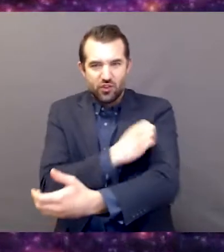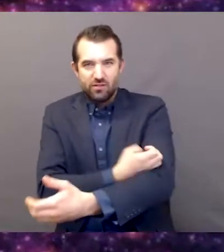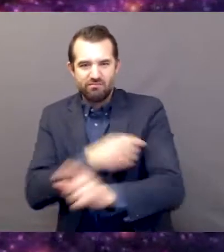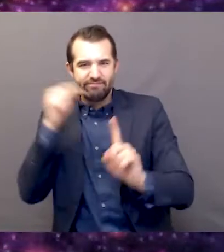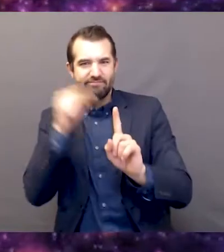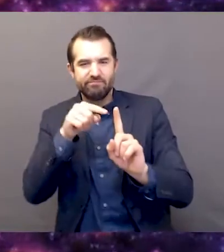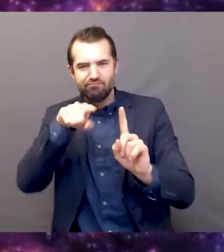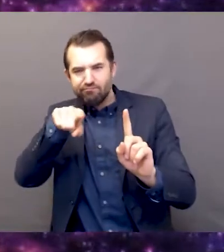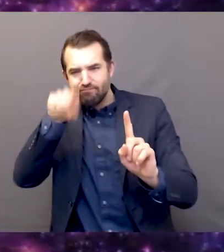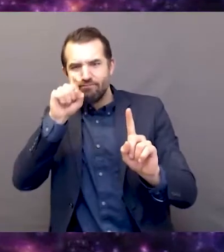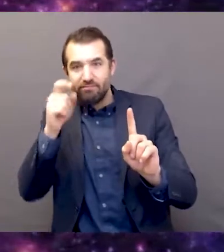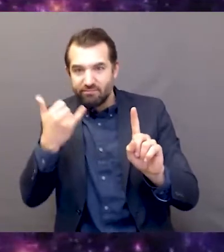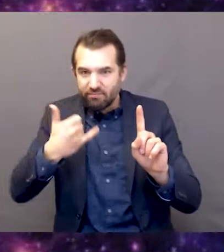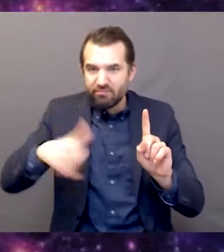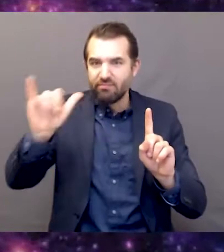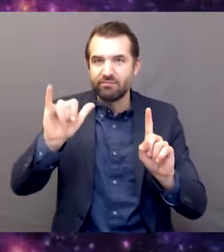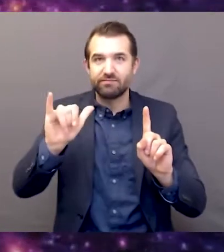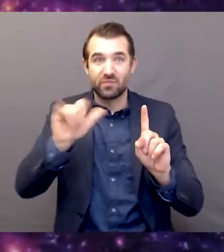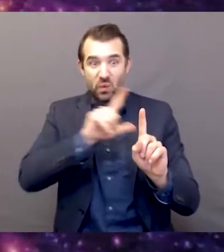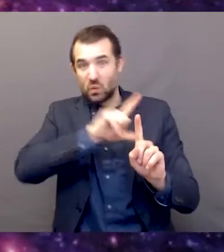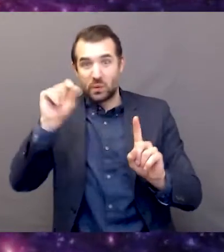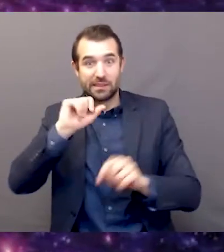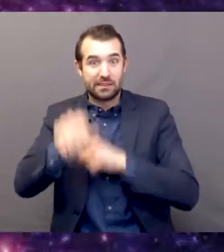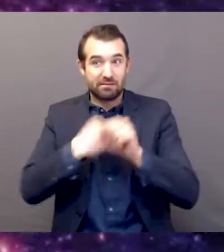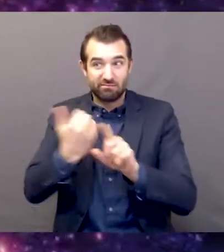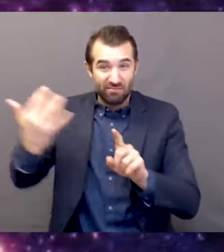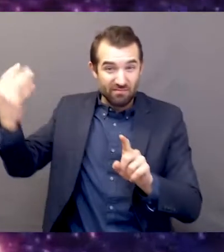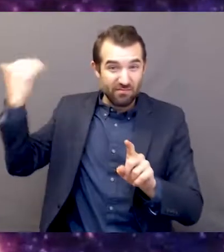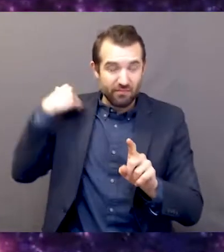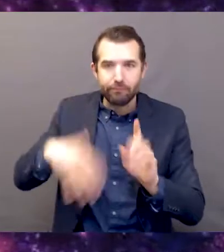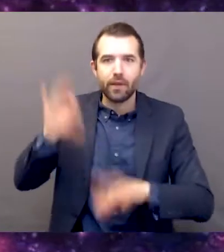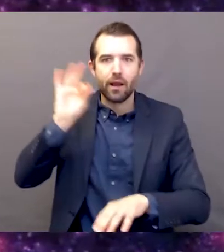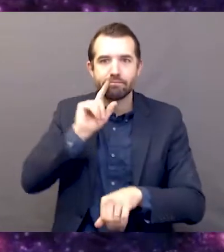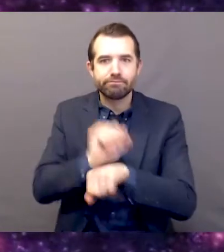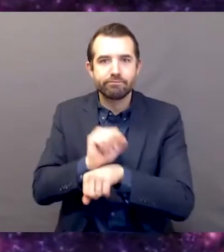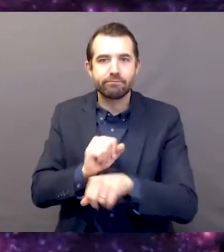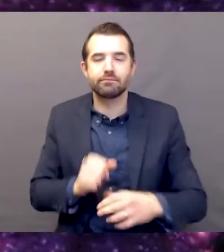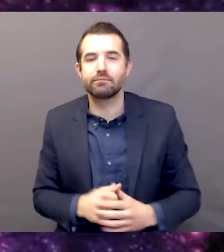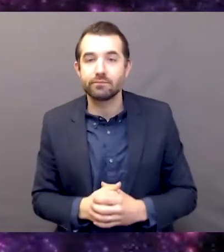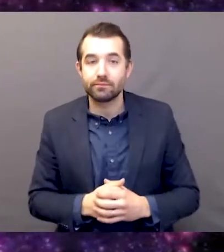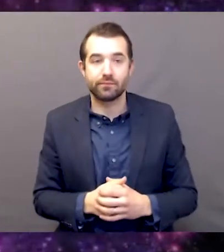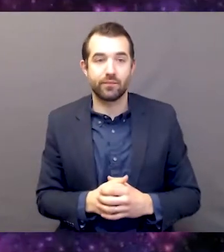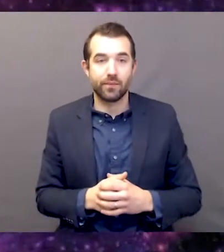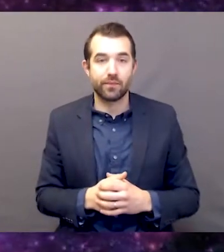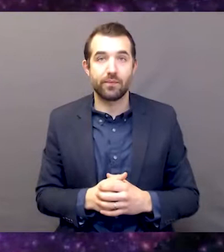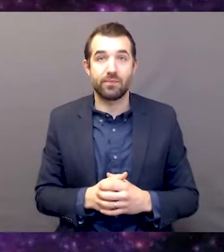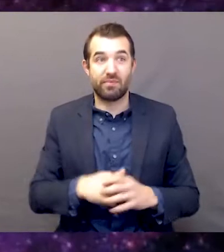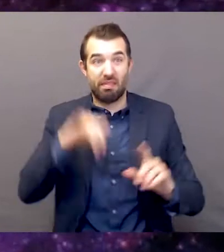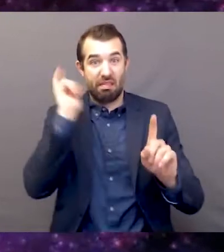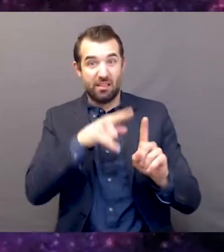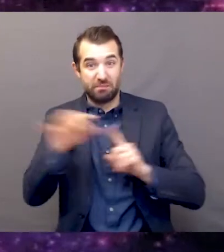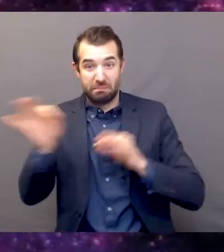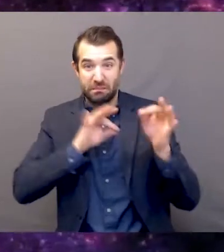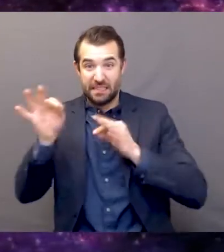mystery. The accelerated expansion was only discovered about 20 years ago. If Einstein is correct, and the dark energy is just